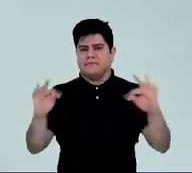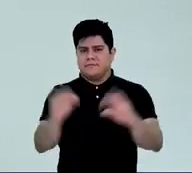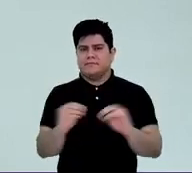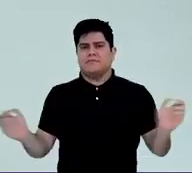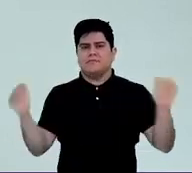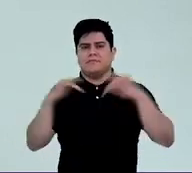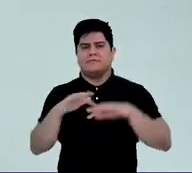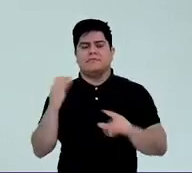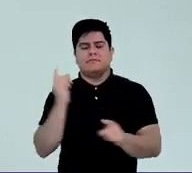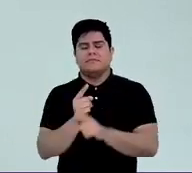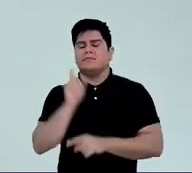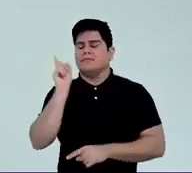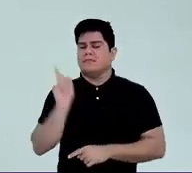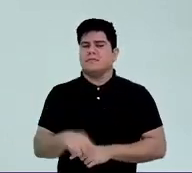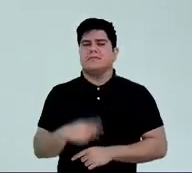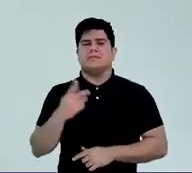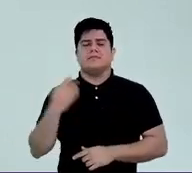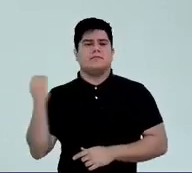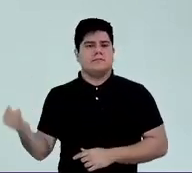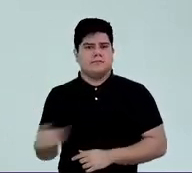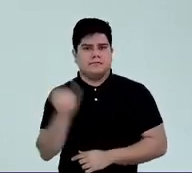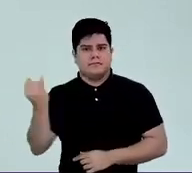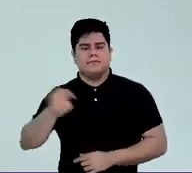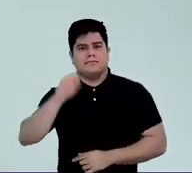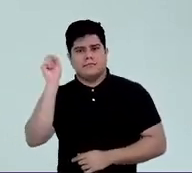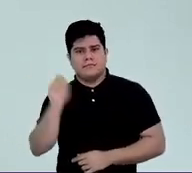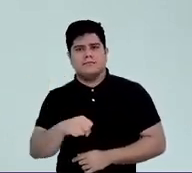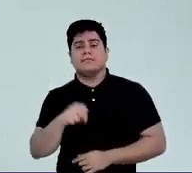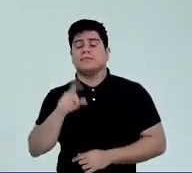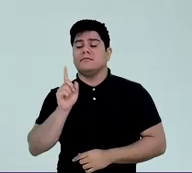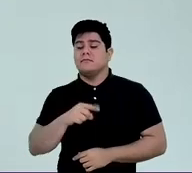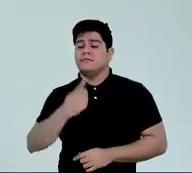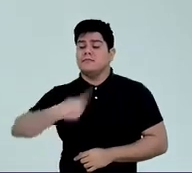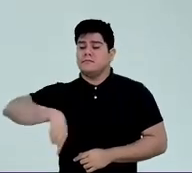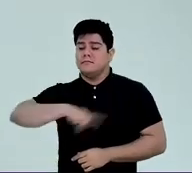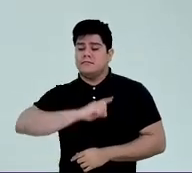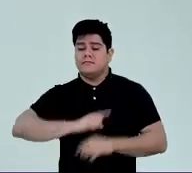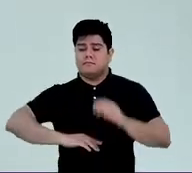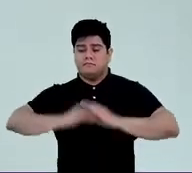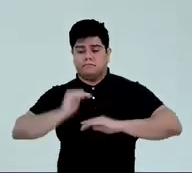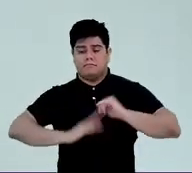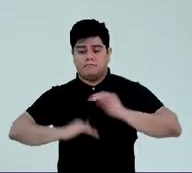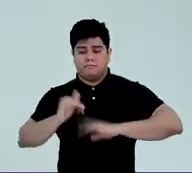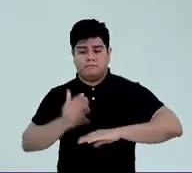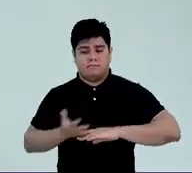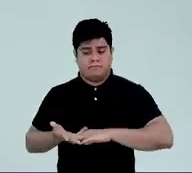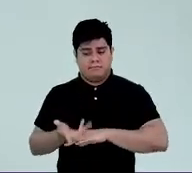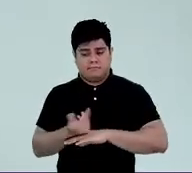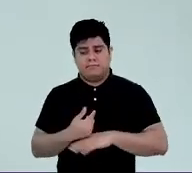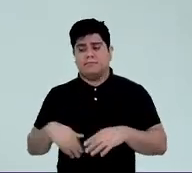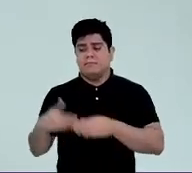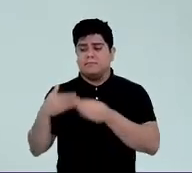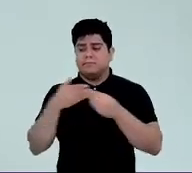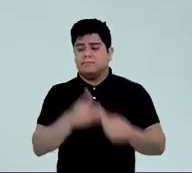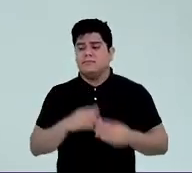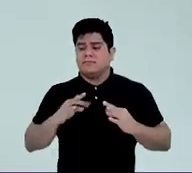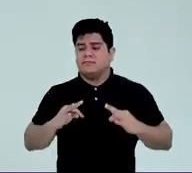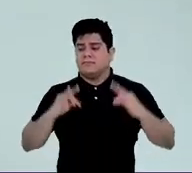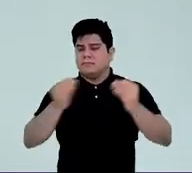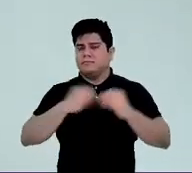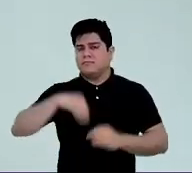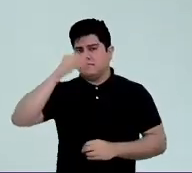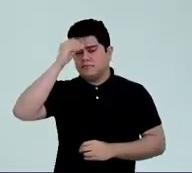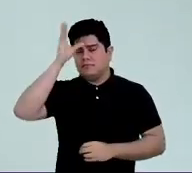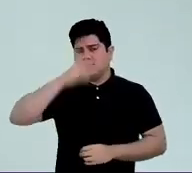connections and to make that type of knowledge available for physicians. So great, it is